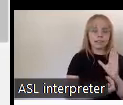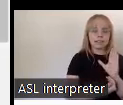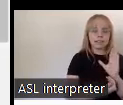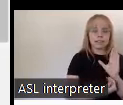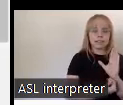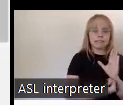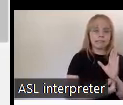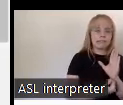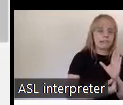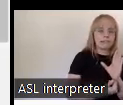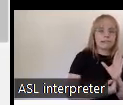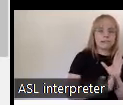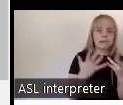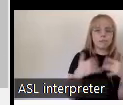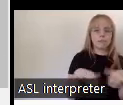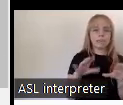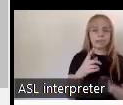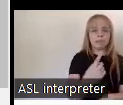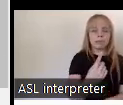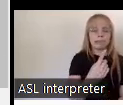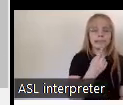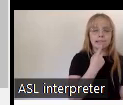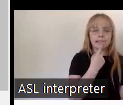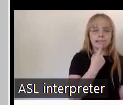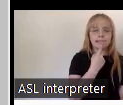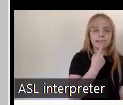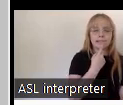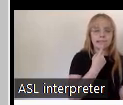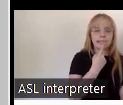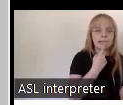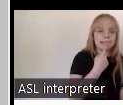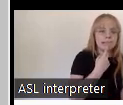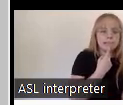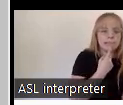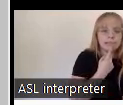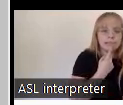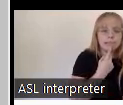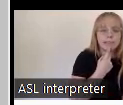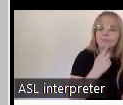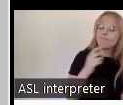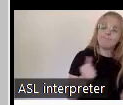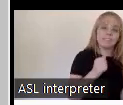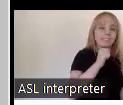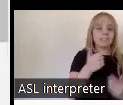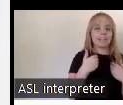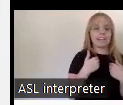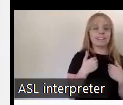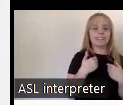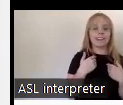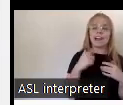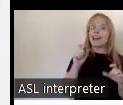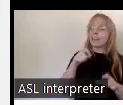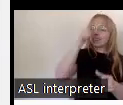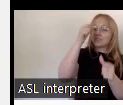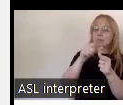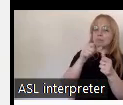completed one. Unfortunately, I don't. So I'm going to have to remember to get